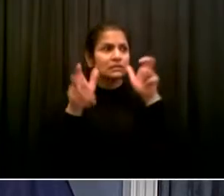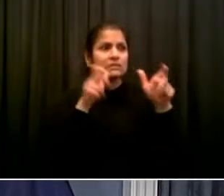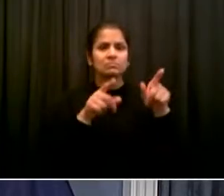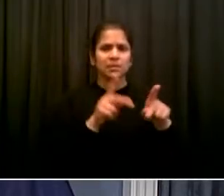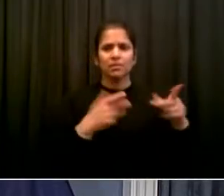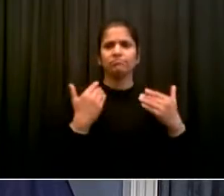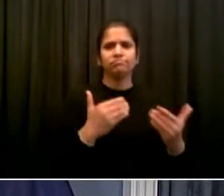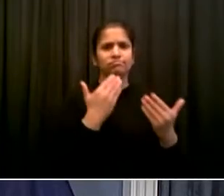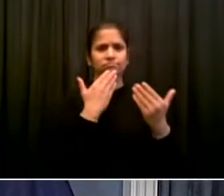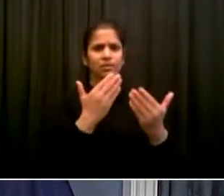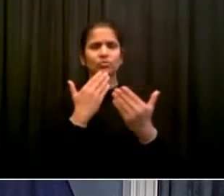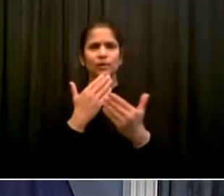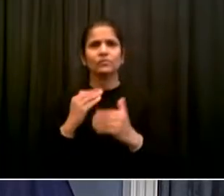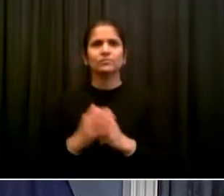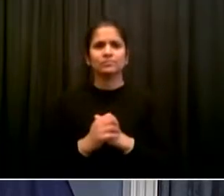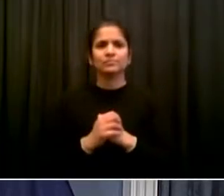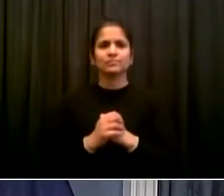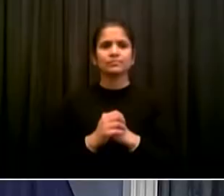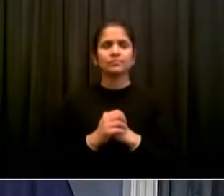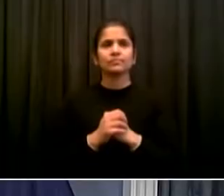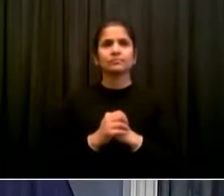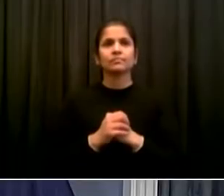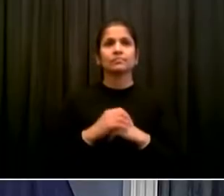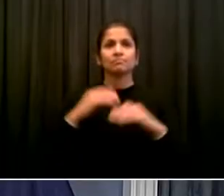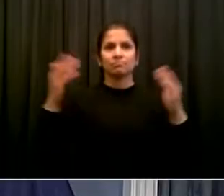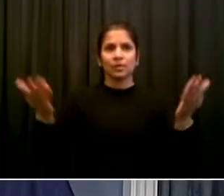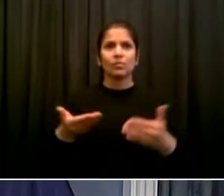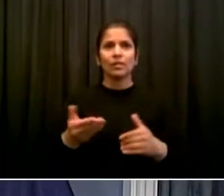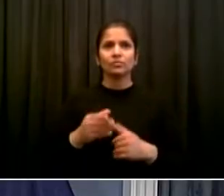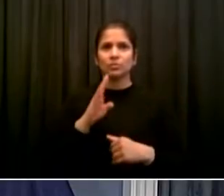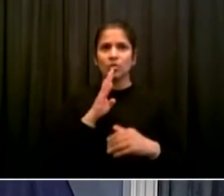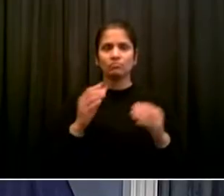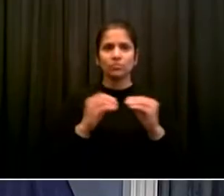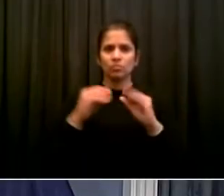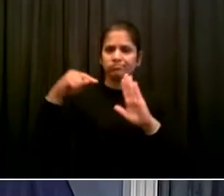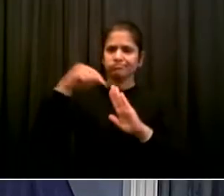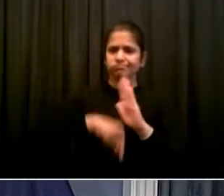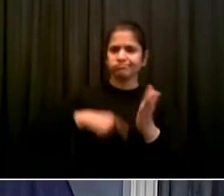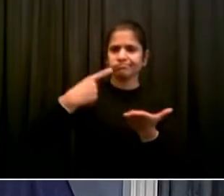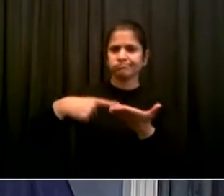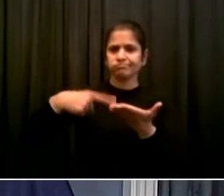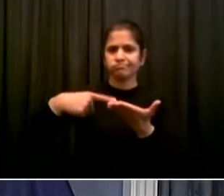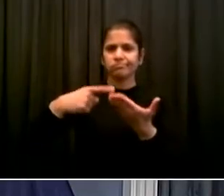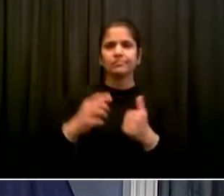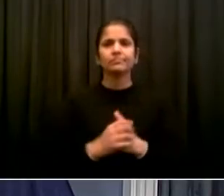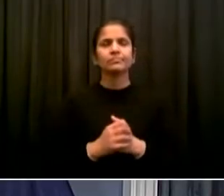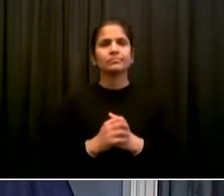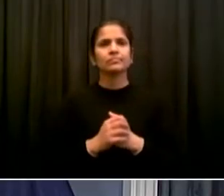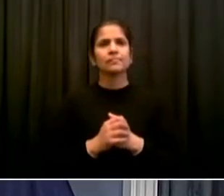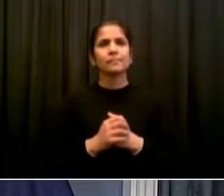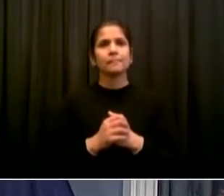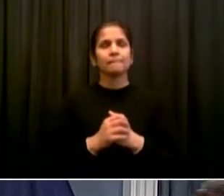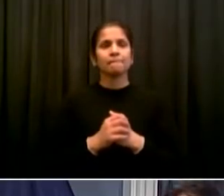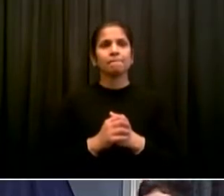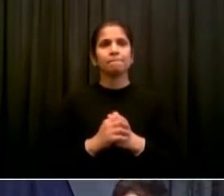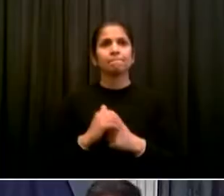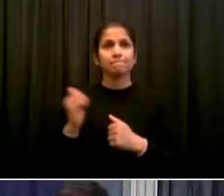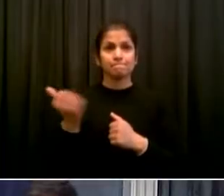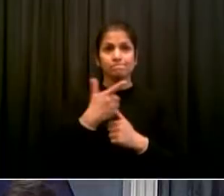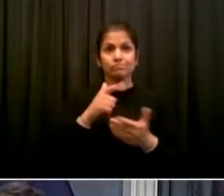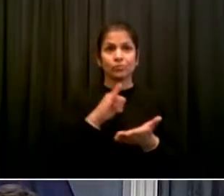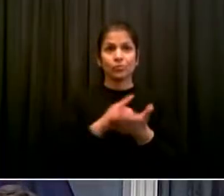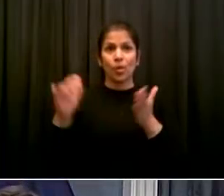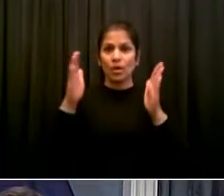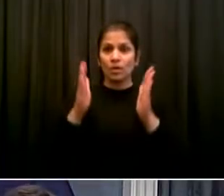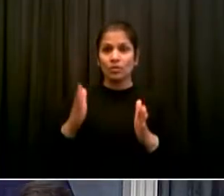report. Thank you, Mr. Mayor. So I think all of us, all New Yorkers, know the difficult year that we've had. And when you came